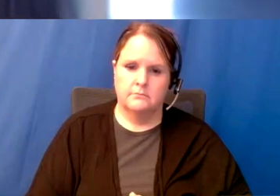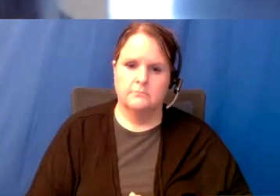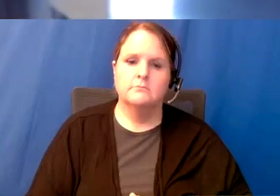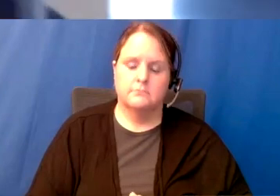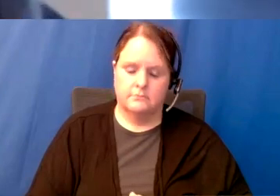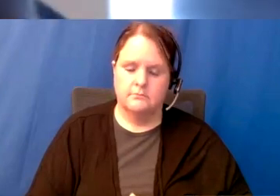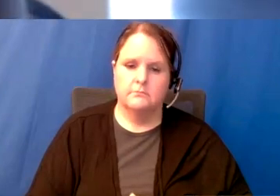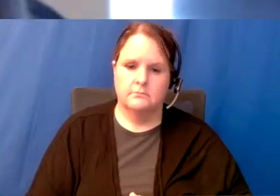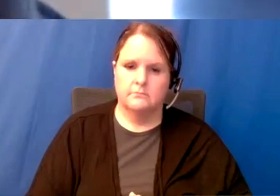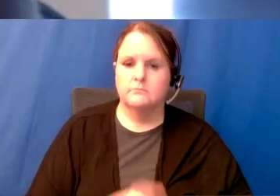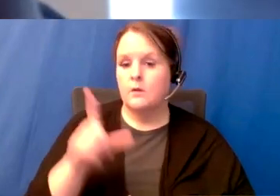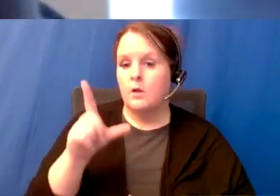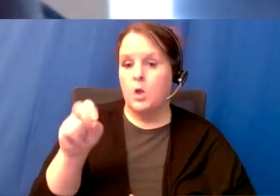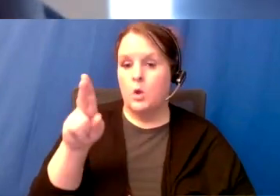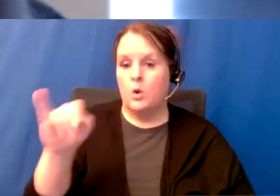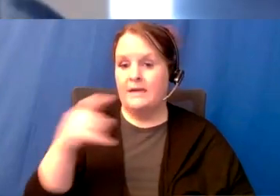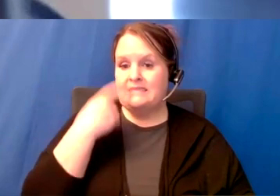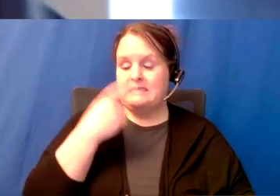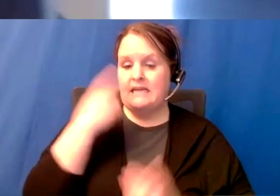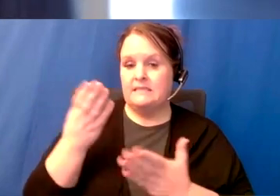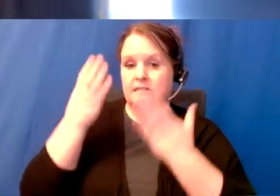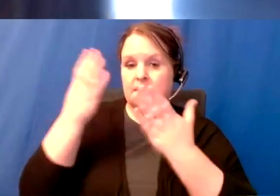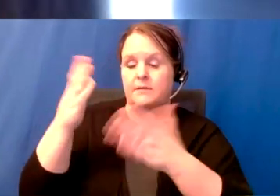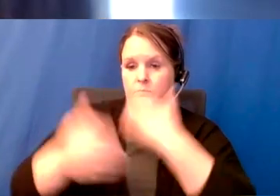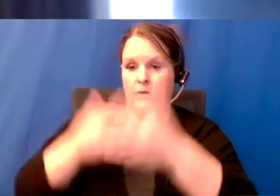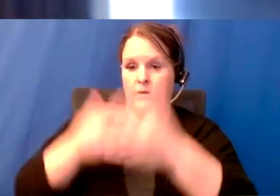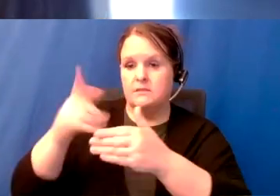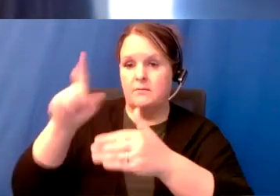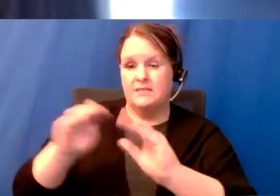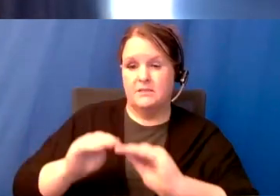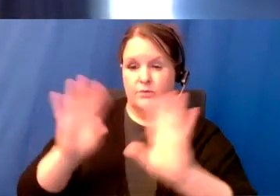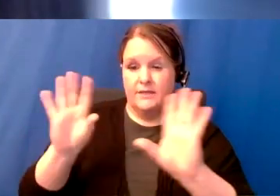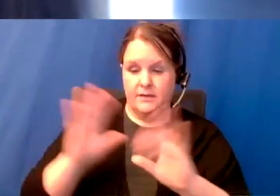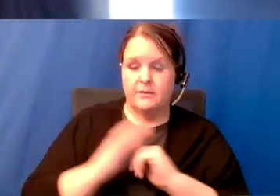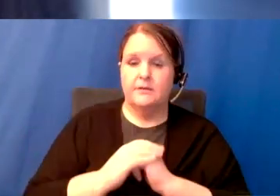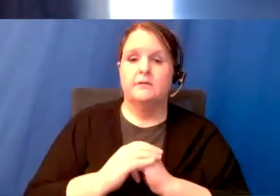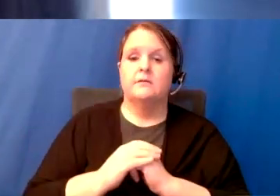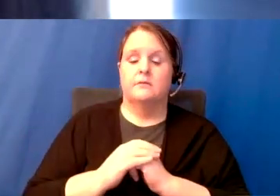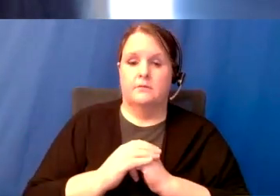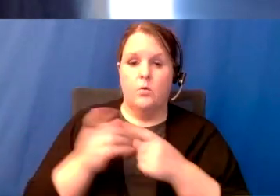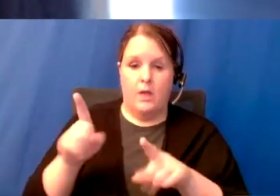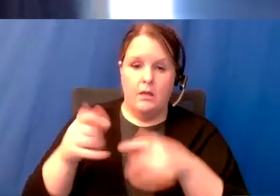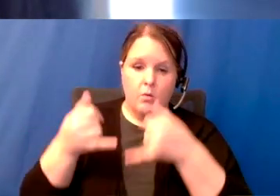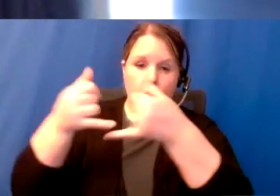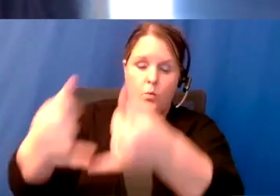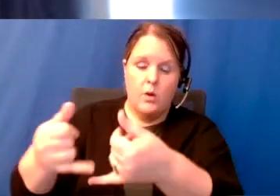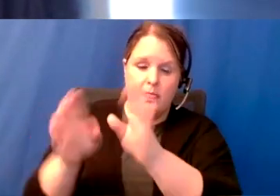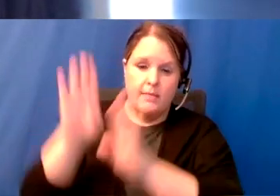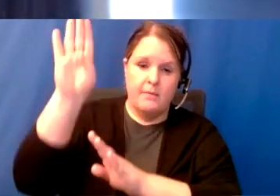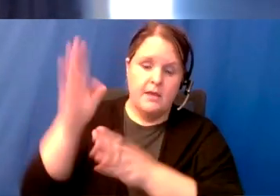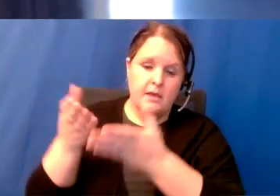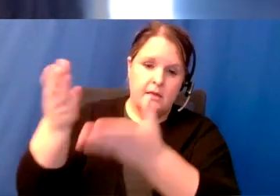Oh, and then, yeah, Lori says the submission process needs to be transparent while awarding a bid is based